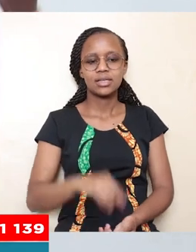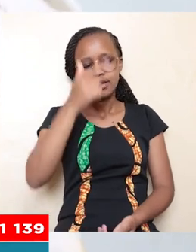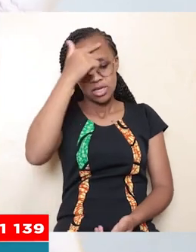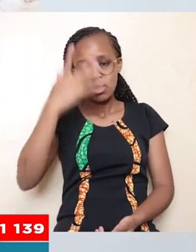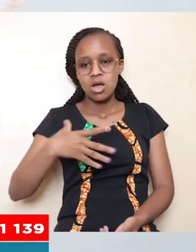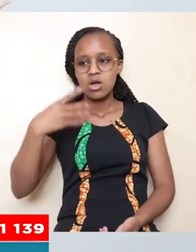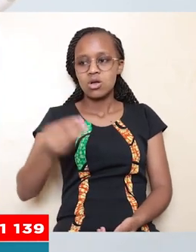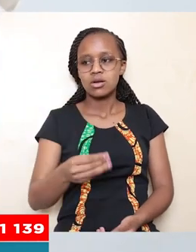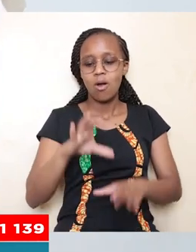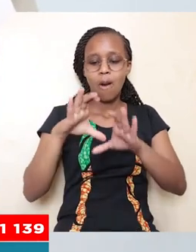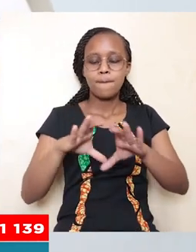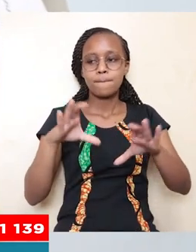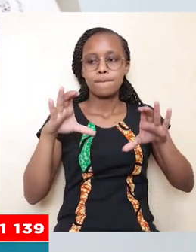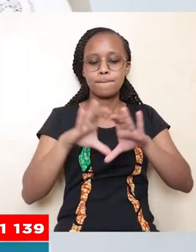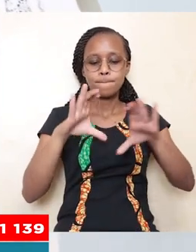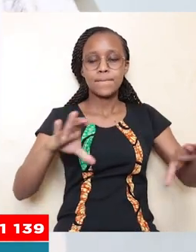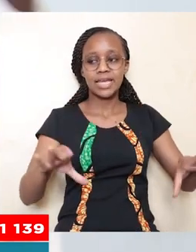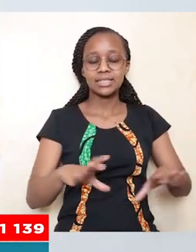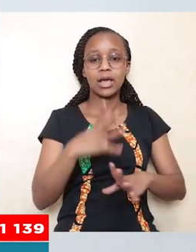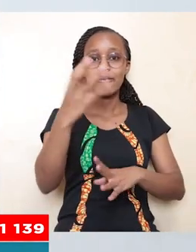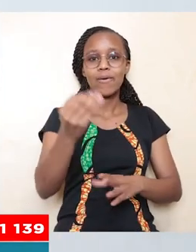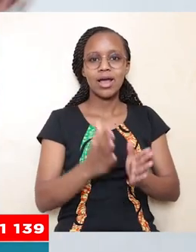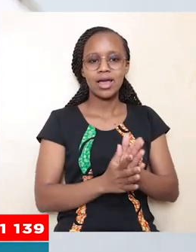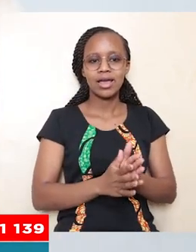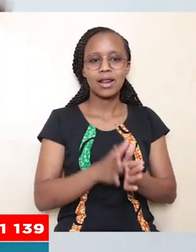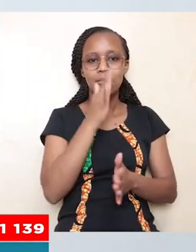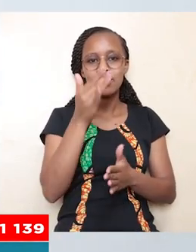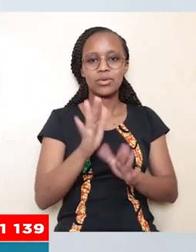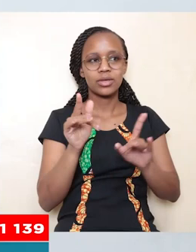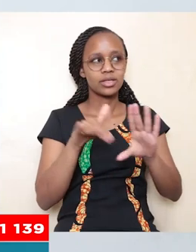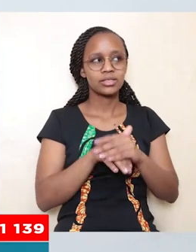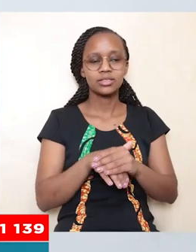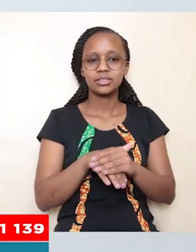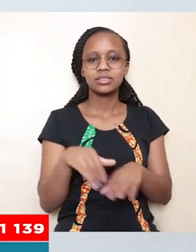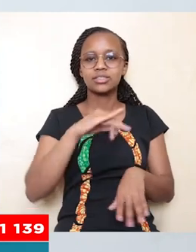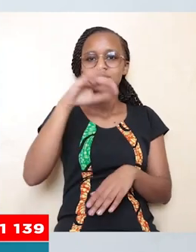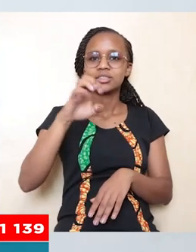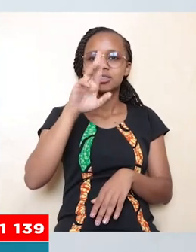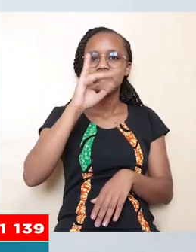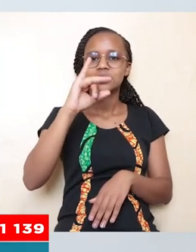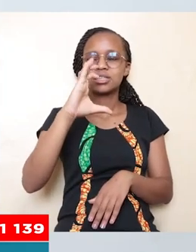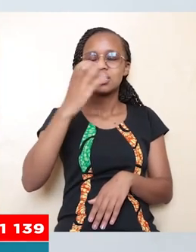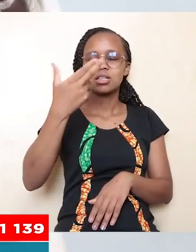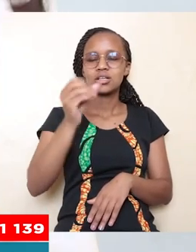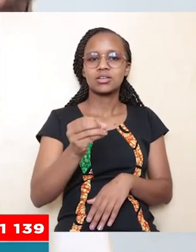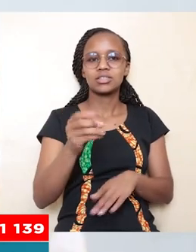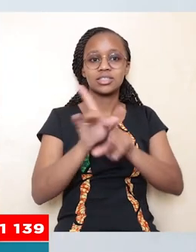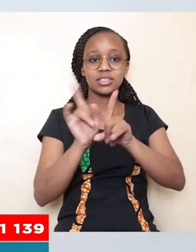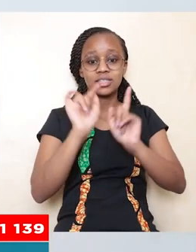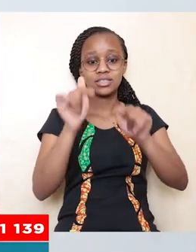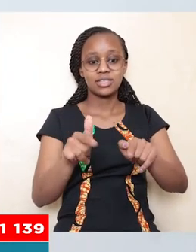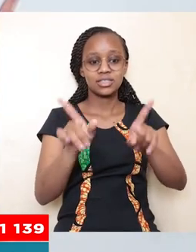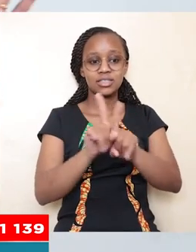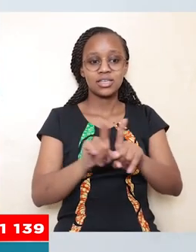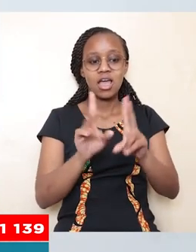because they were going to the market. And by the way, I was in Jericho, and even today